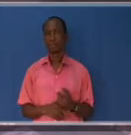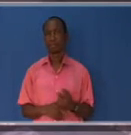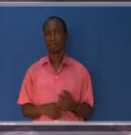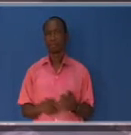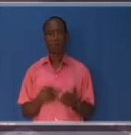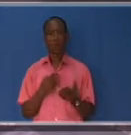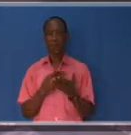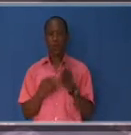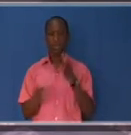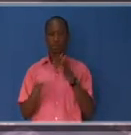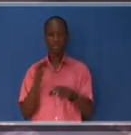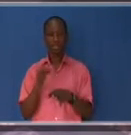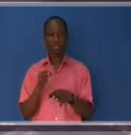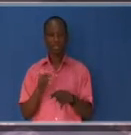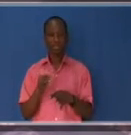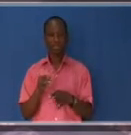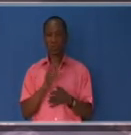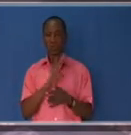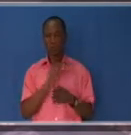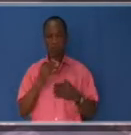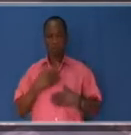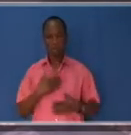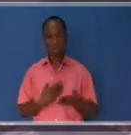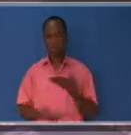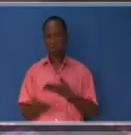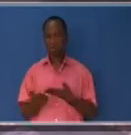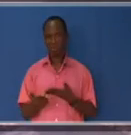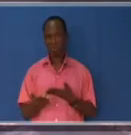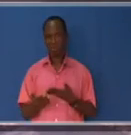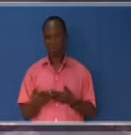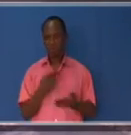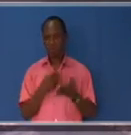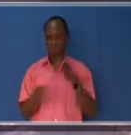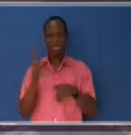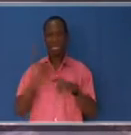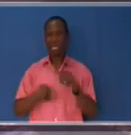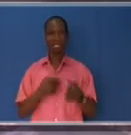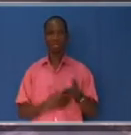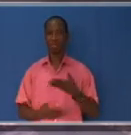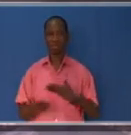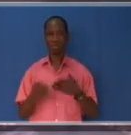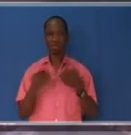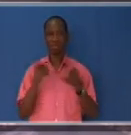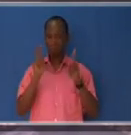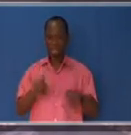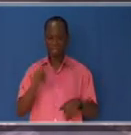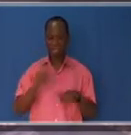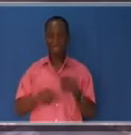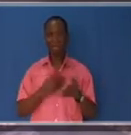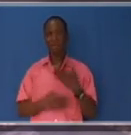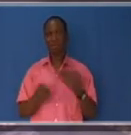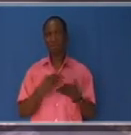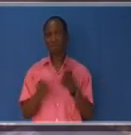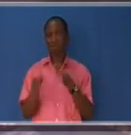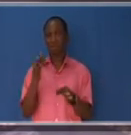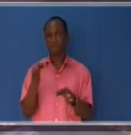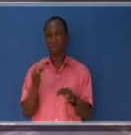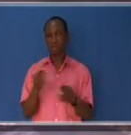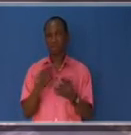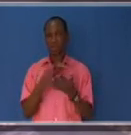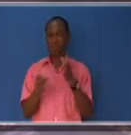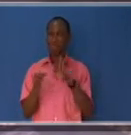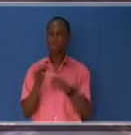fire. He was not born by any man and any woman. So the Holy Spirit was not a human being,